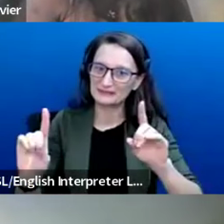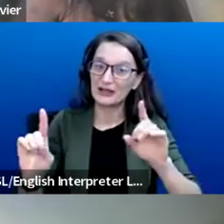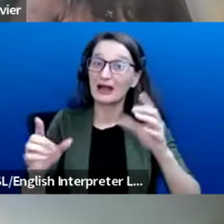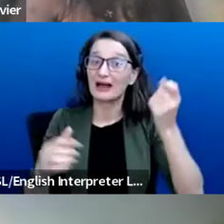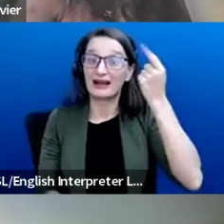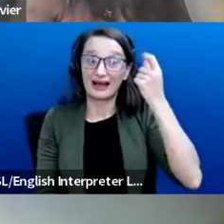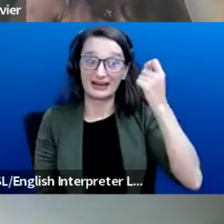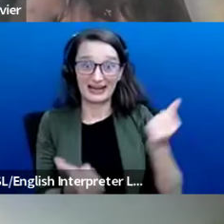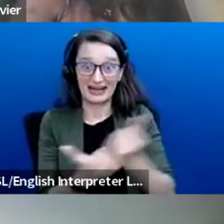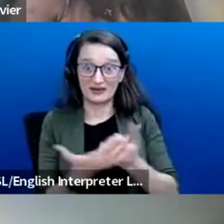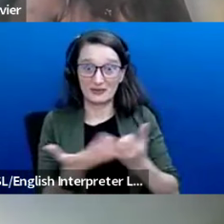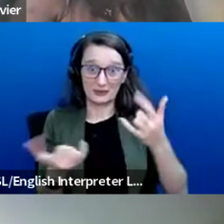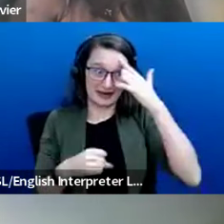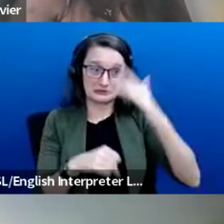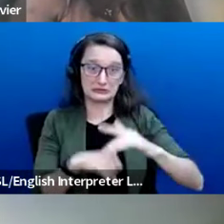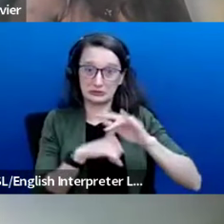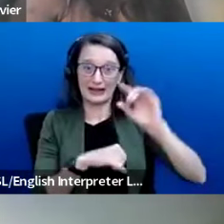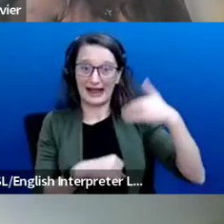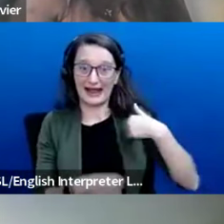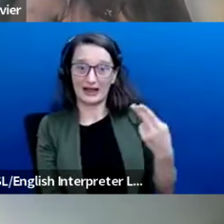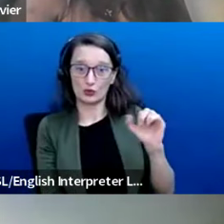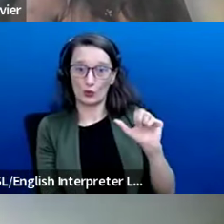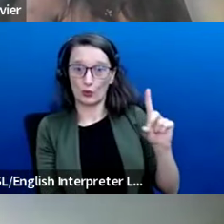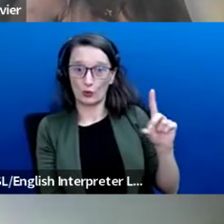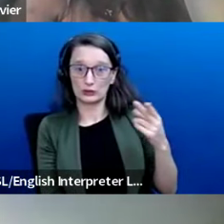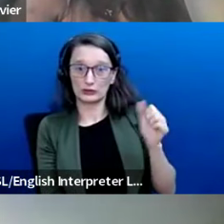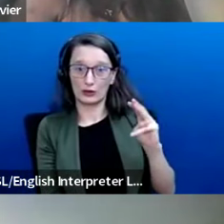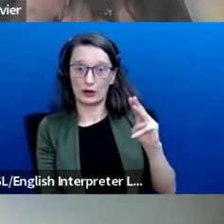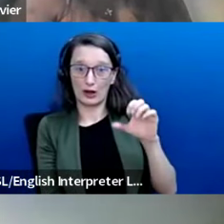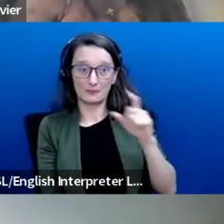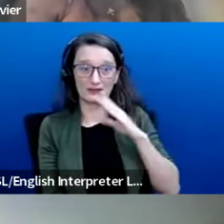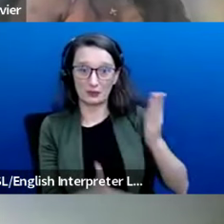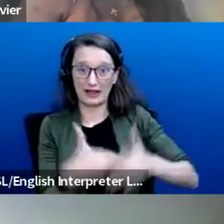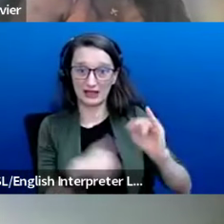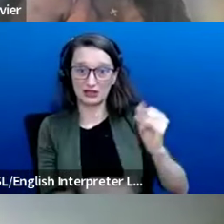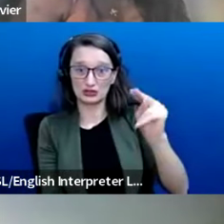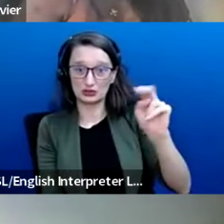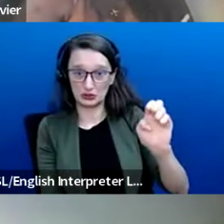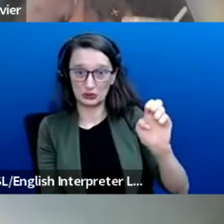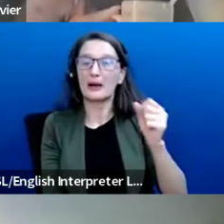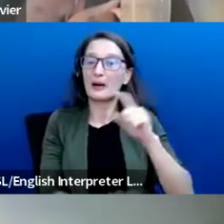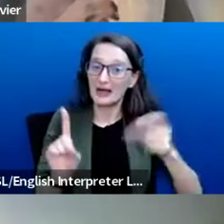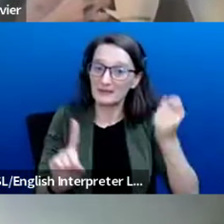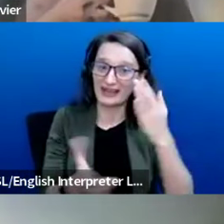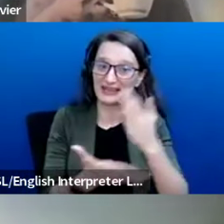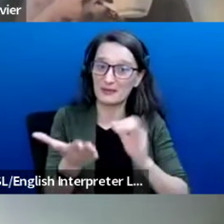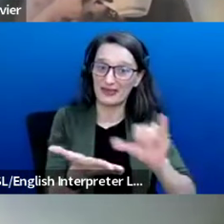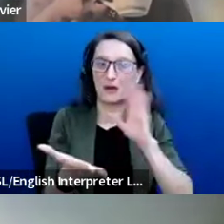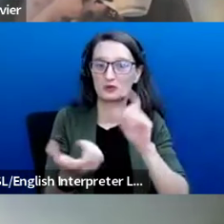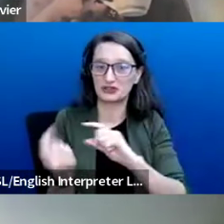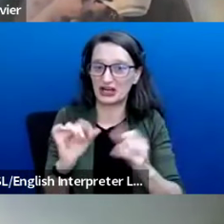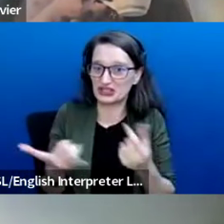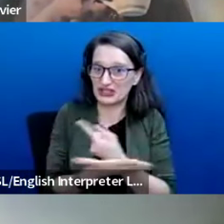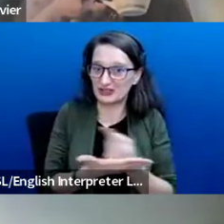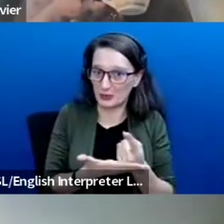giving us timeframes to do this stuff. And some of that discussion is changing a little bit this week. So we'll get to that, which also kind of impacts